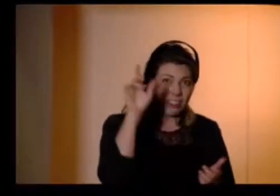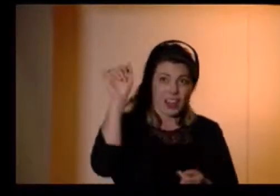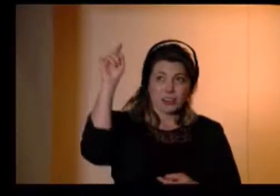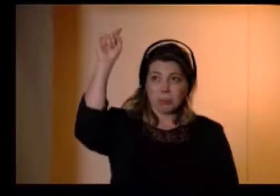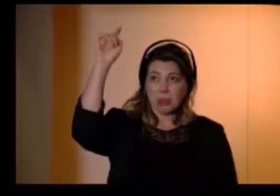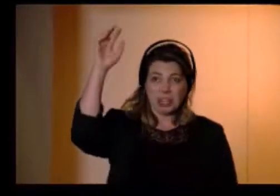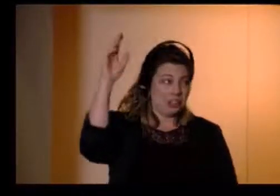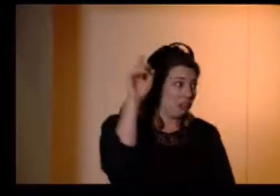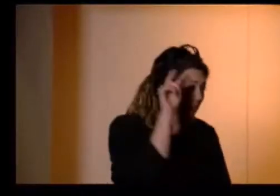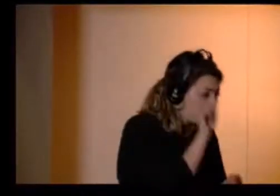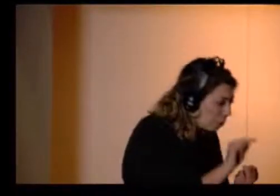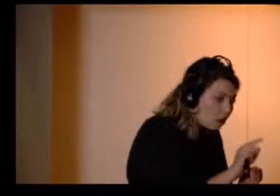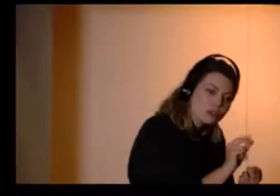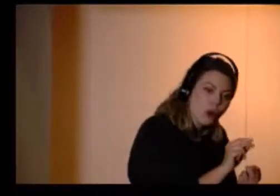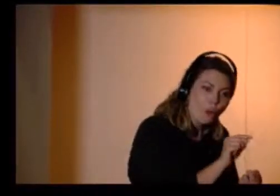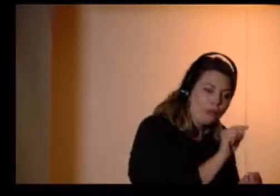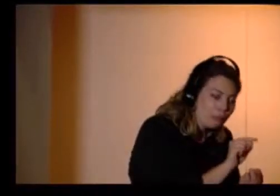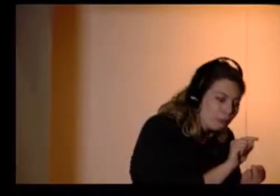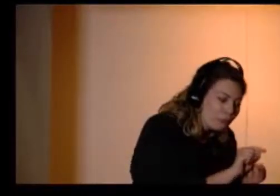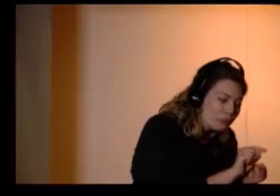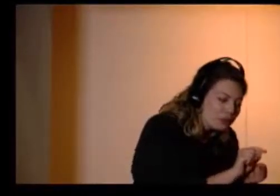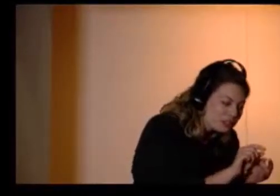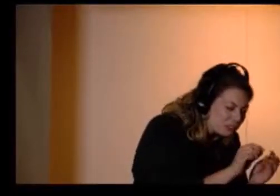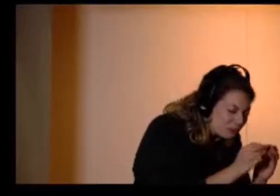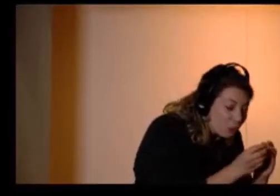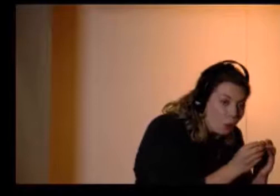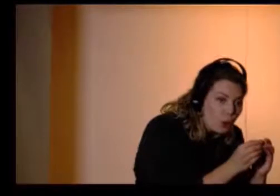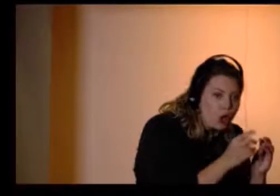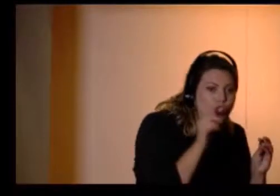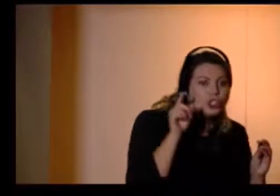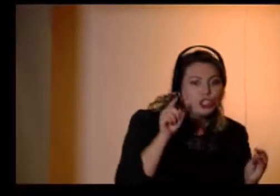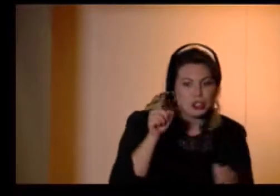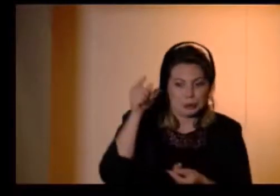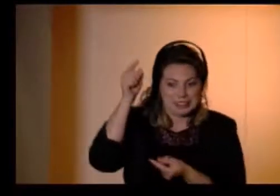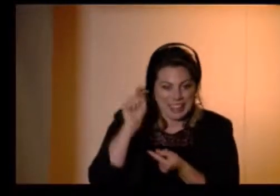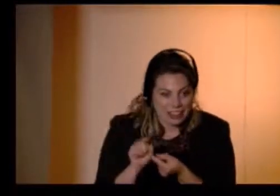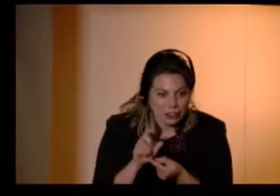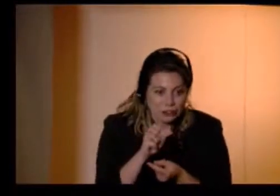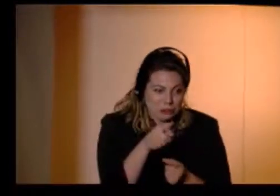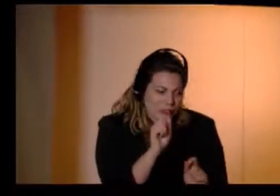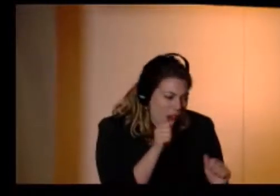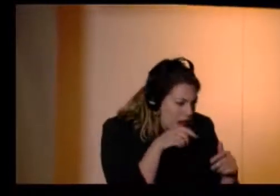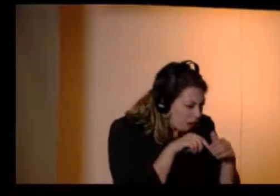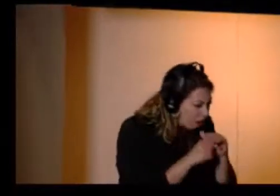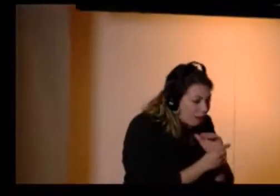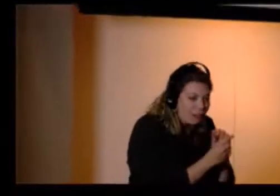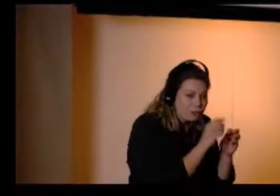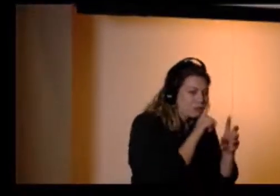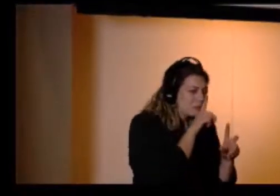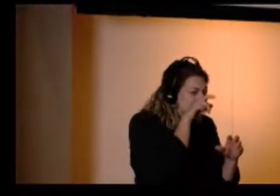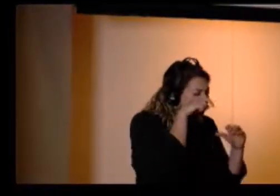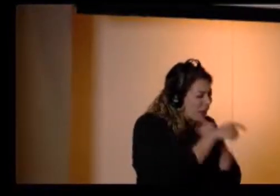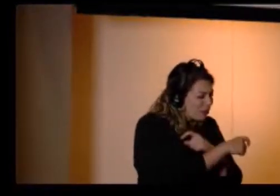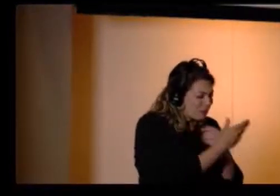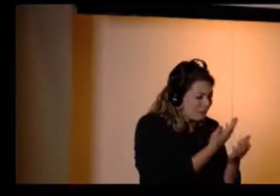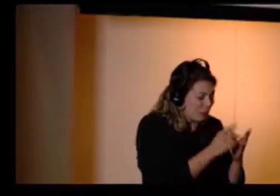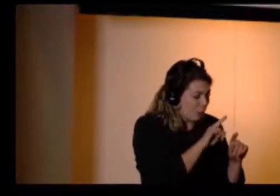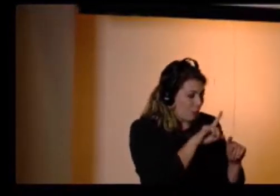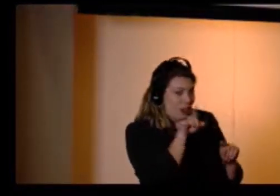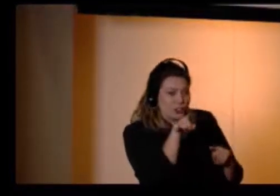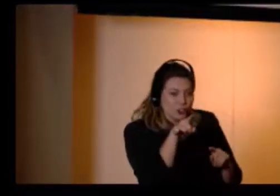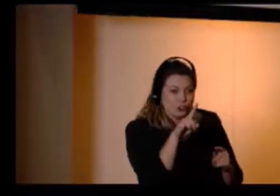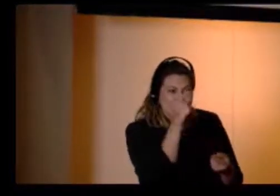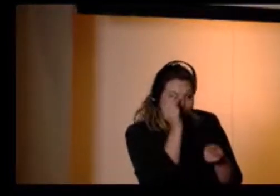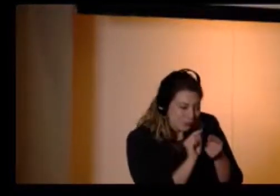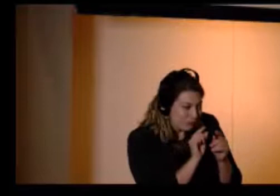scale of life. You're actually being scaled down to get inside of all the nooks and crannies in these really complex structures. And he said